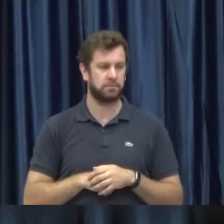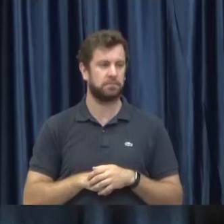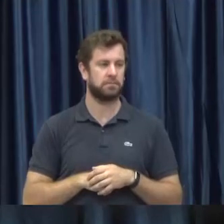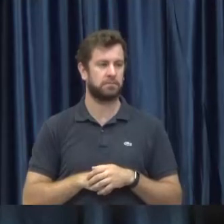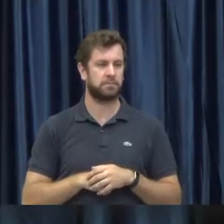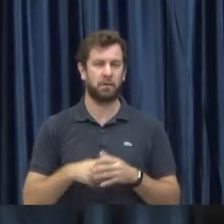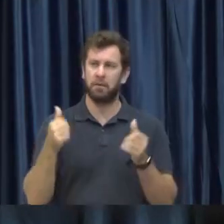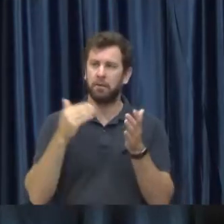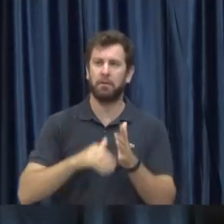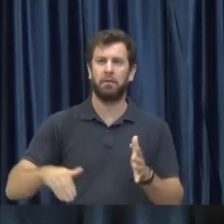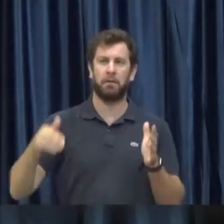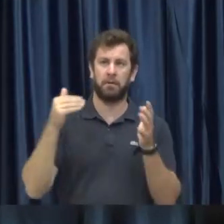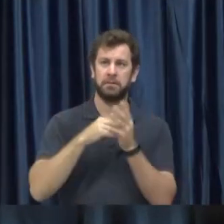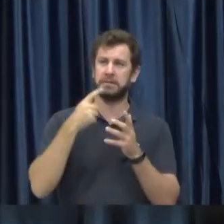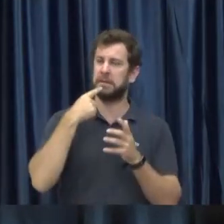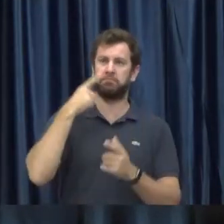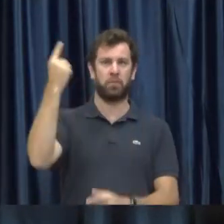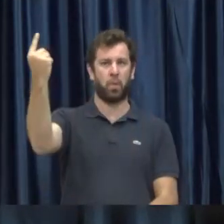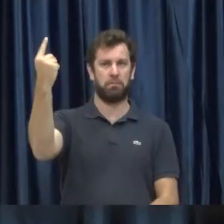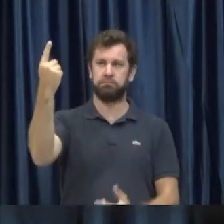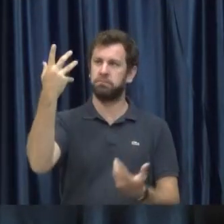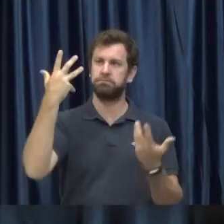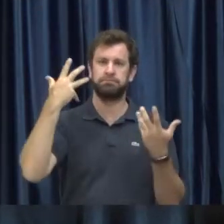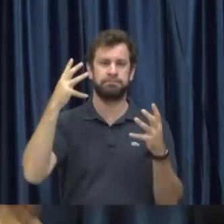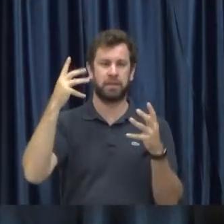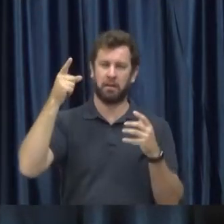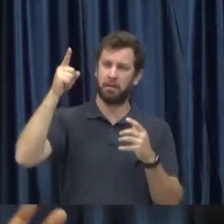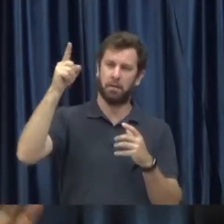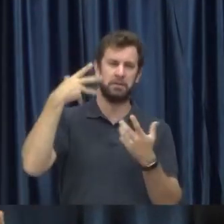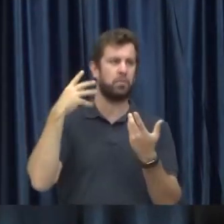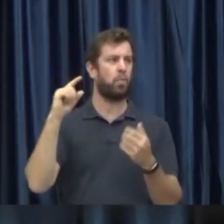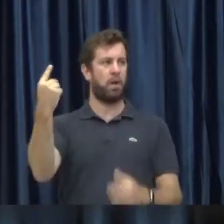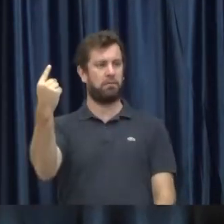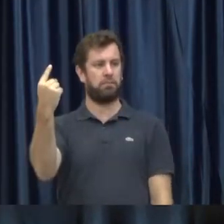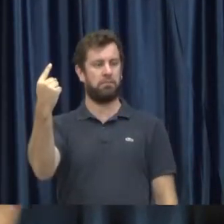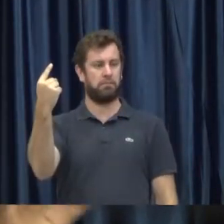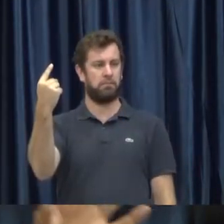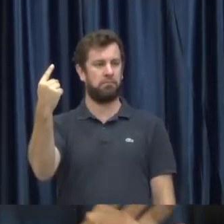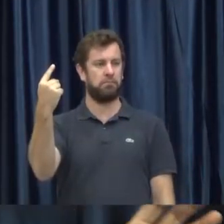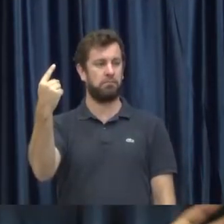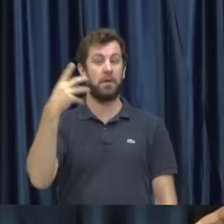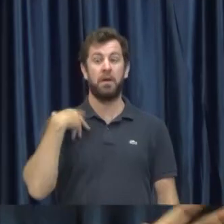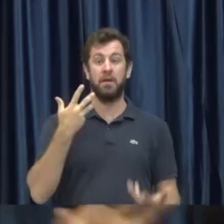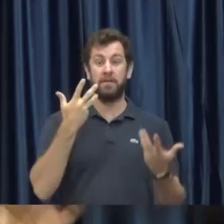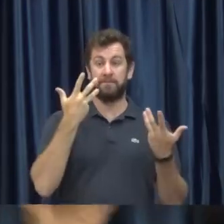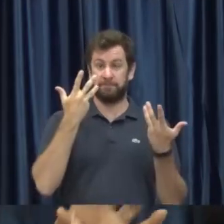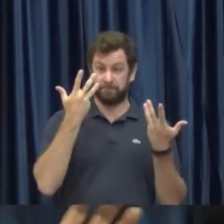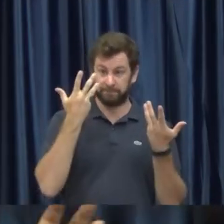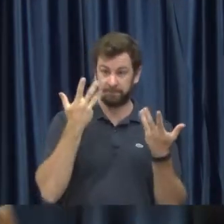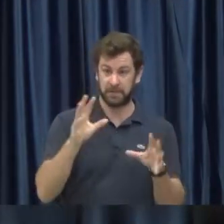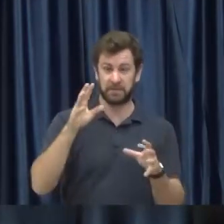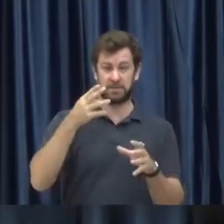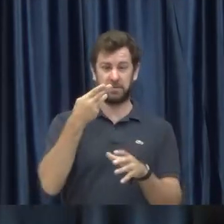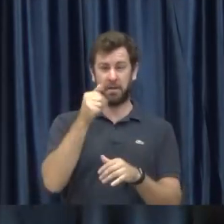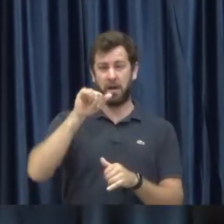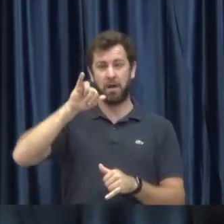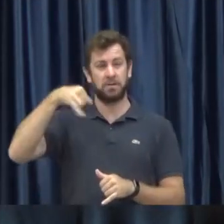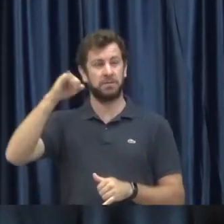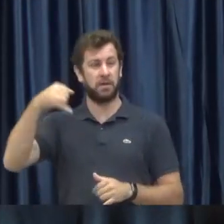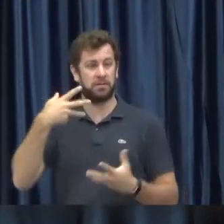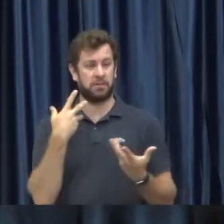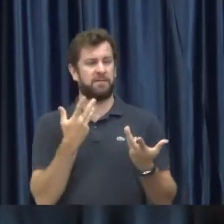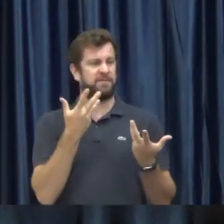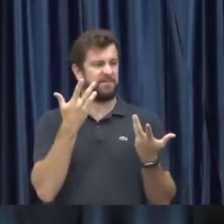the real test is that after the Hajj, once we have confirmed it thousands of